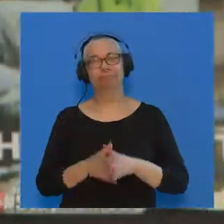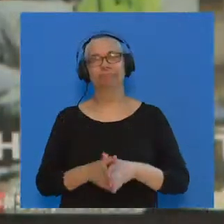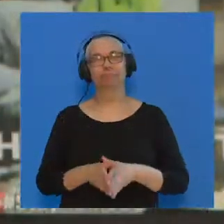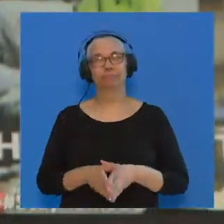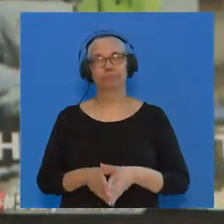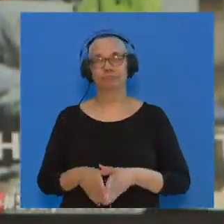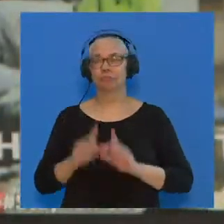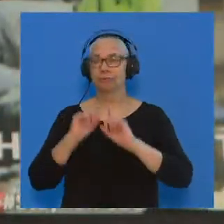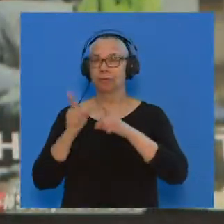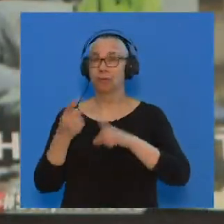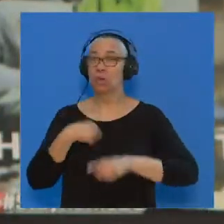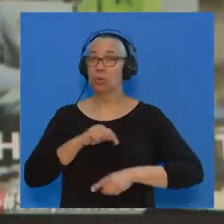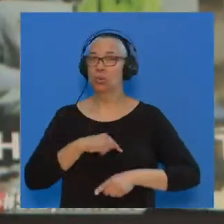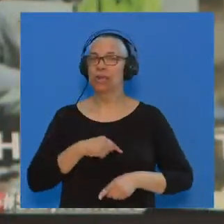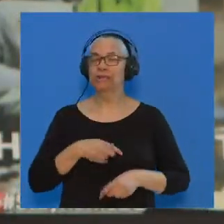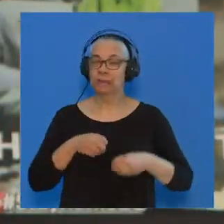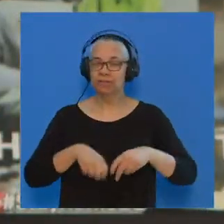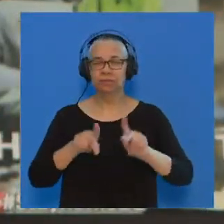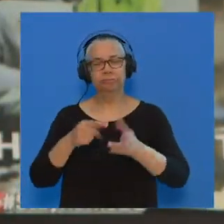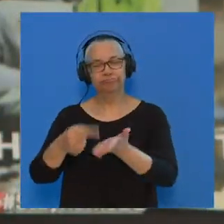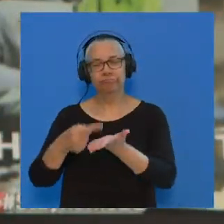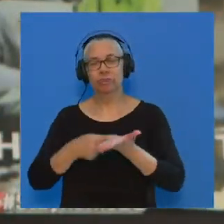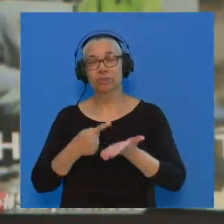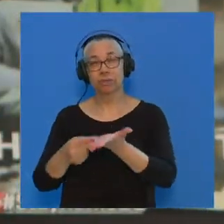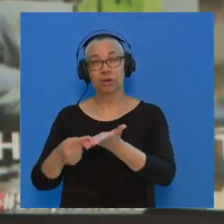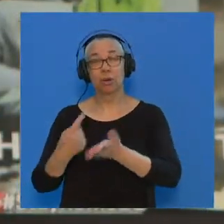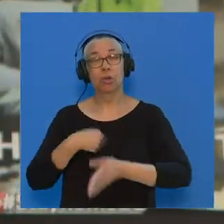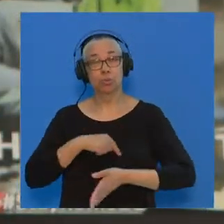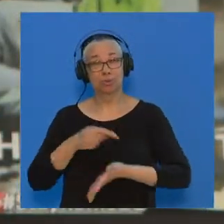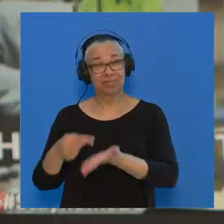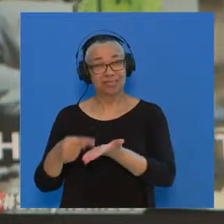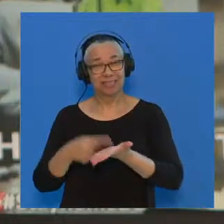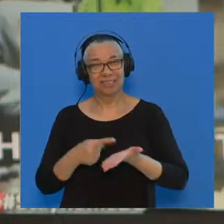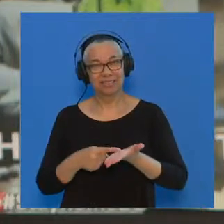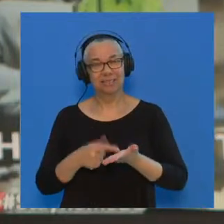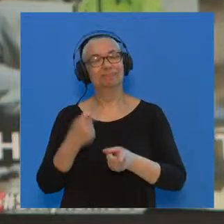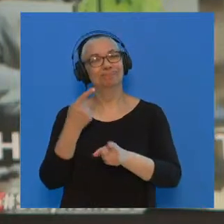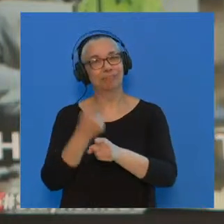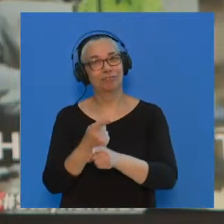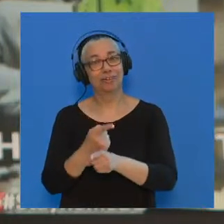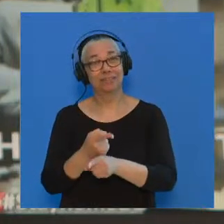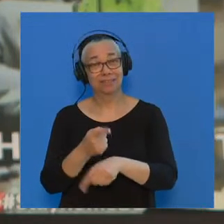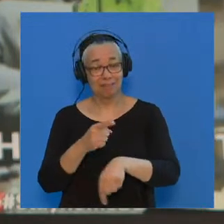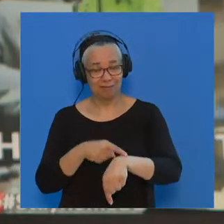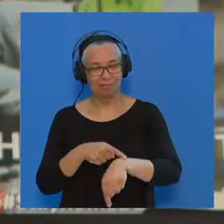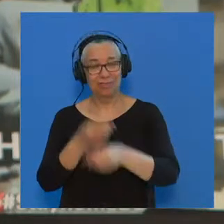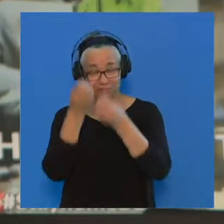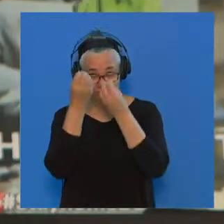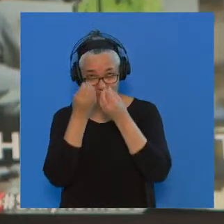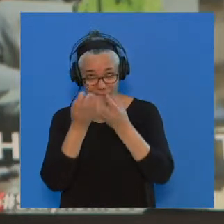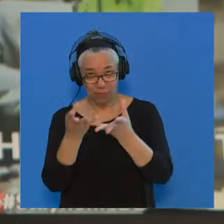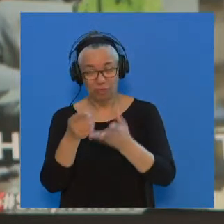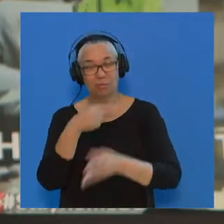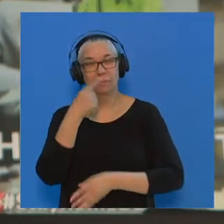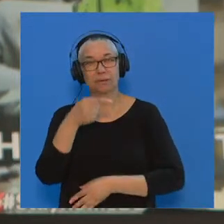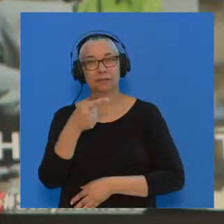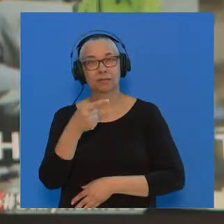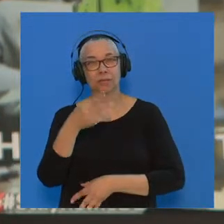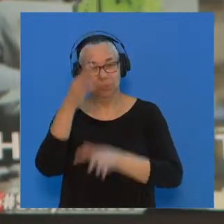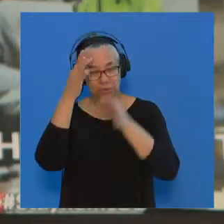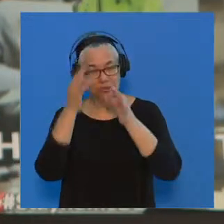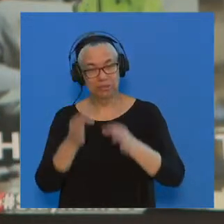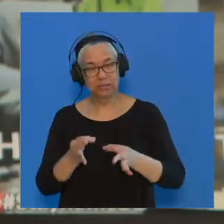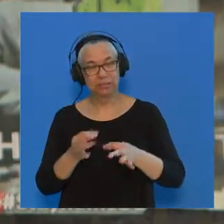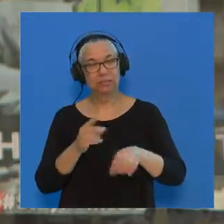ministerial subcommittee to discuss this. This is something that we will discuss, and at the appropriate time, we will let the public know what the decision and the time is. Thank you very